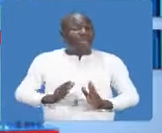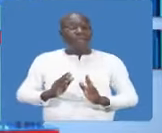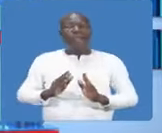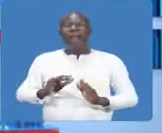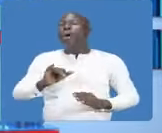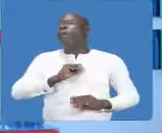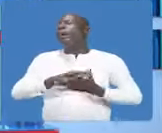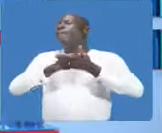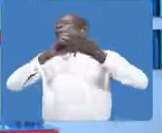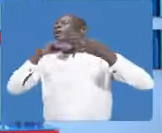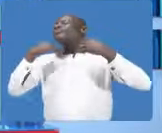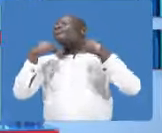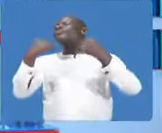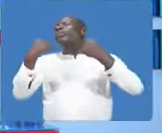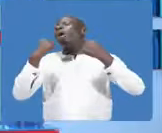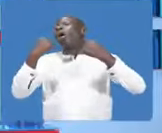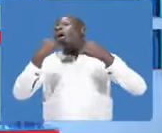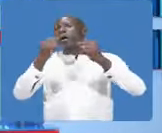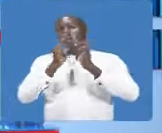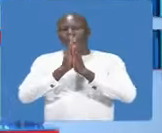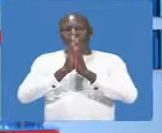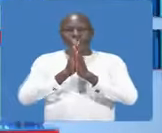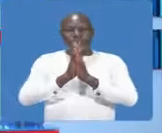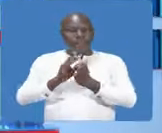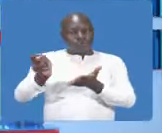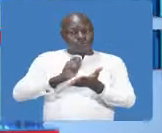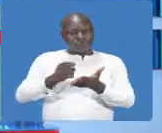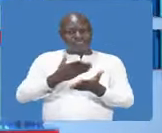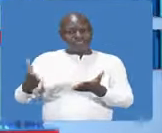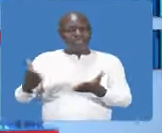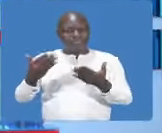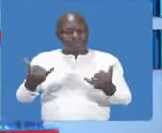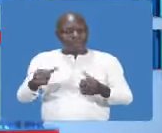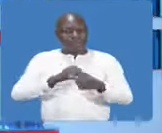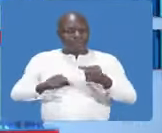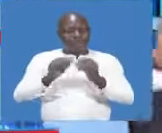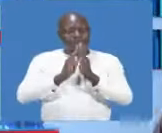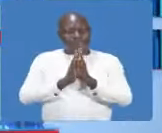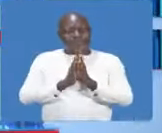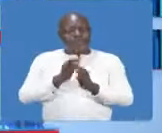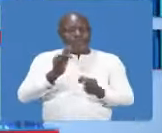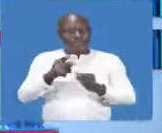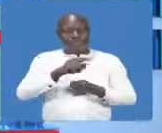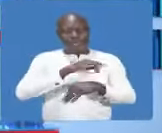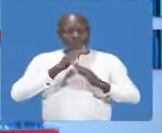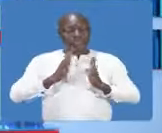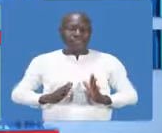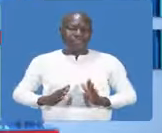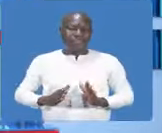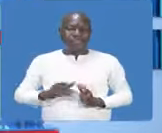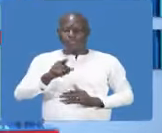ye je empire di mapa enti church obibi ena no pai efa mpai bo ho so so ye christo ni